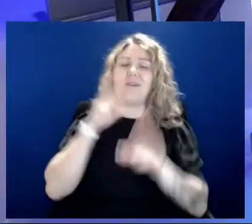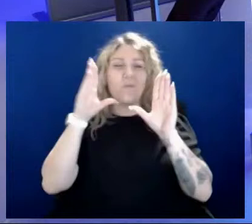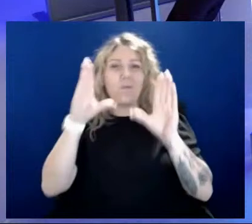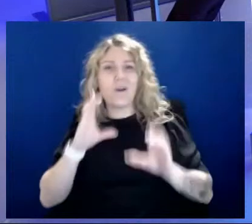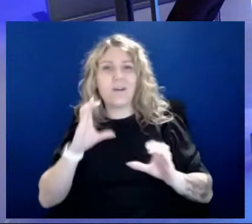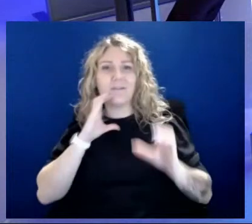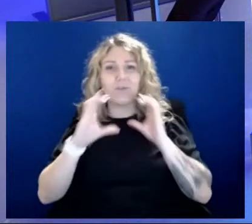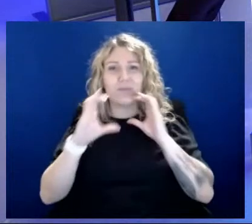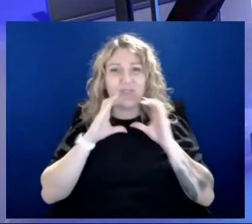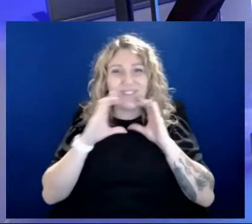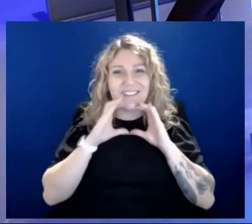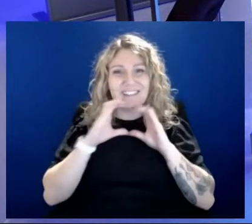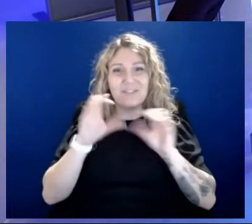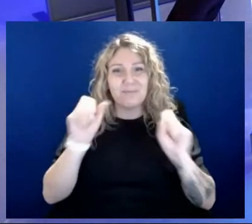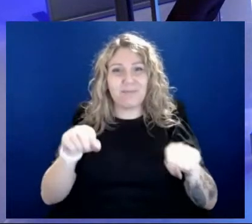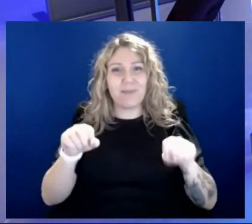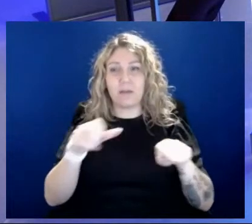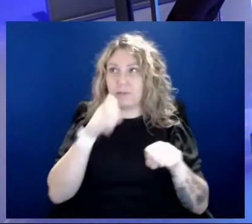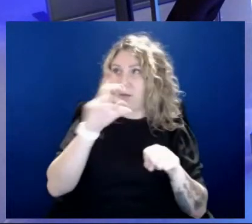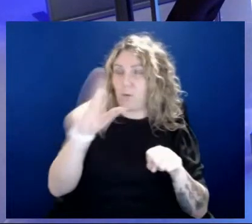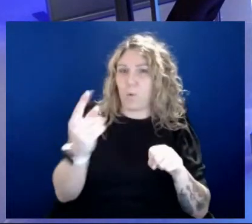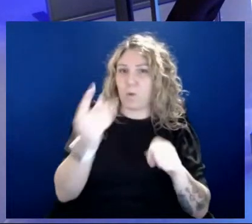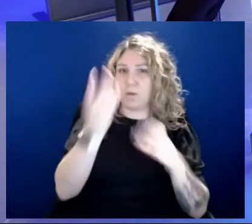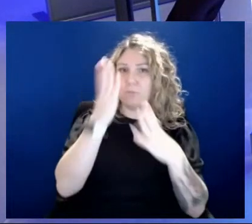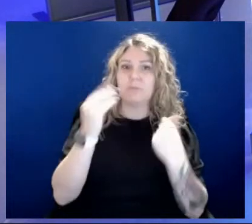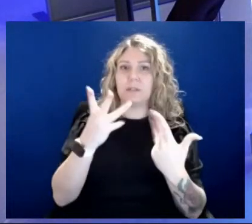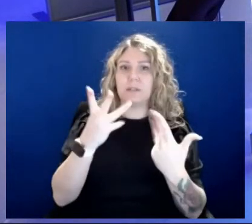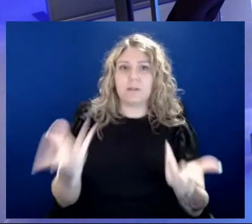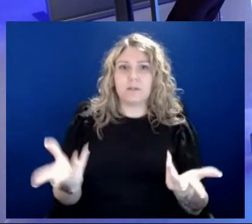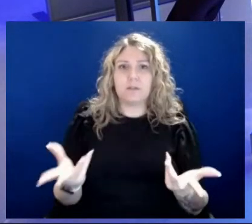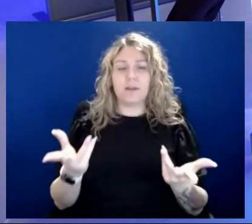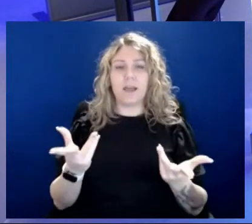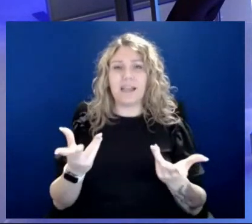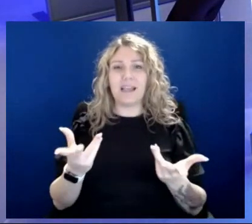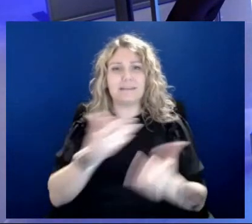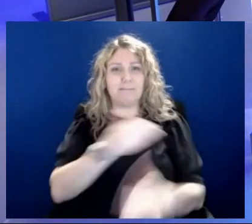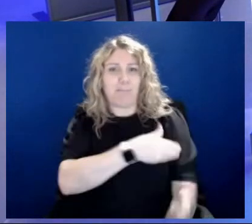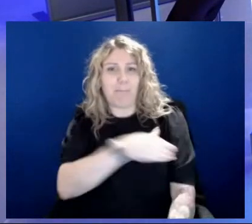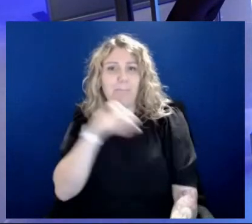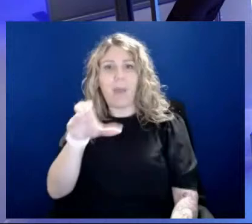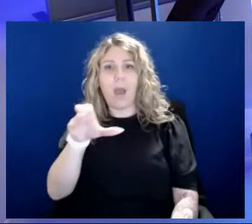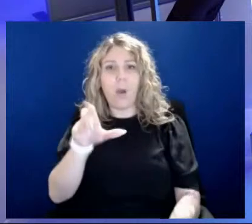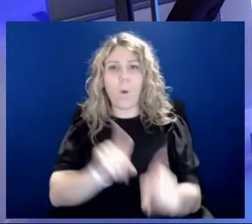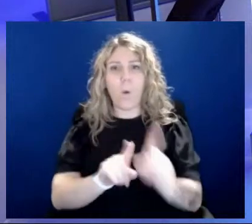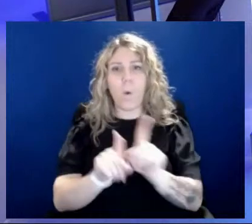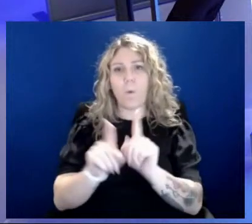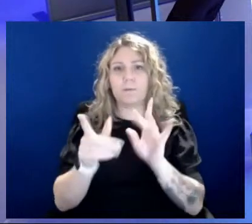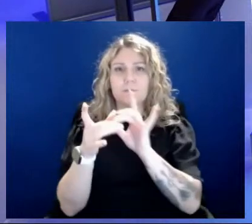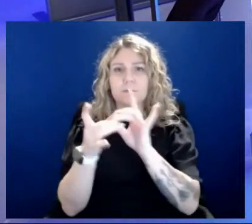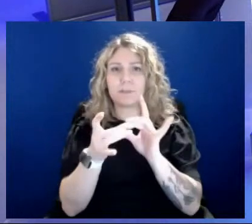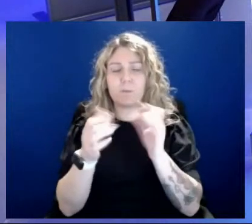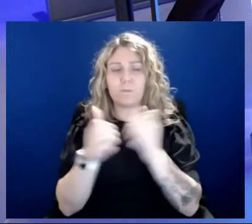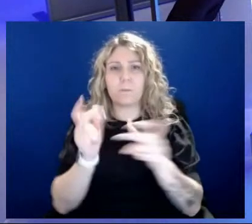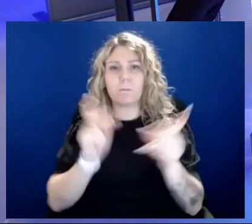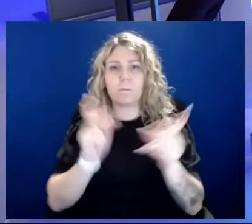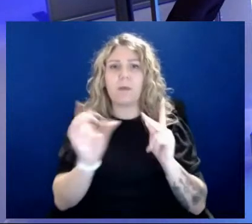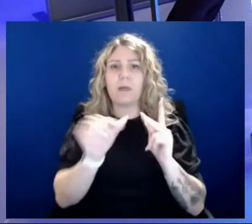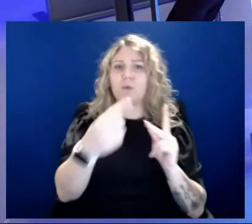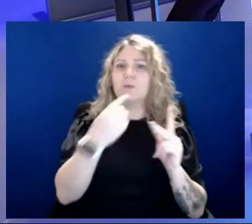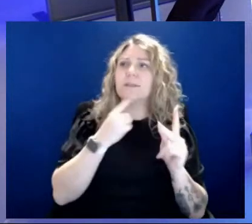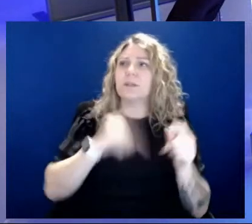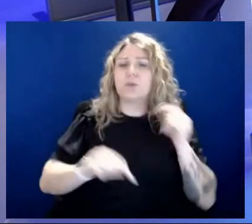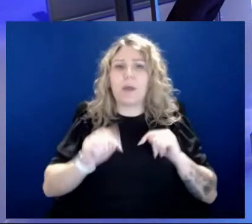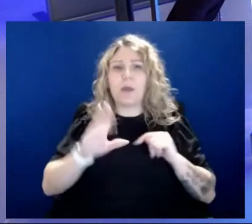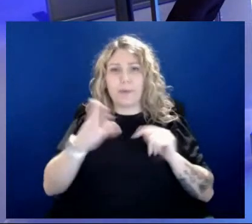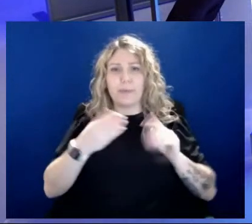not just giving the information, but I think you've touched on it, it's the empowerment, and then connecting with those folks who then, like you said, go back into their communities and their